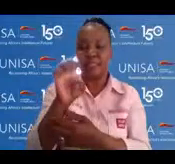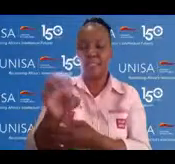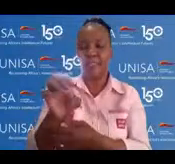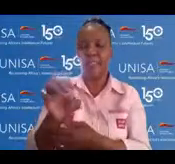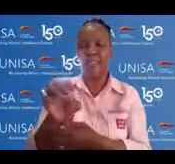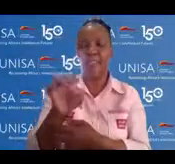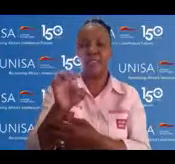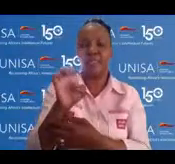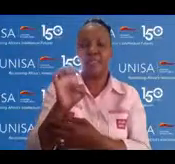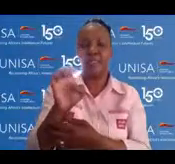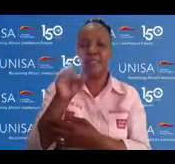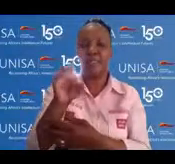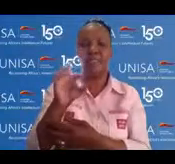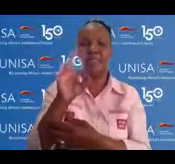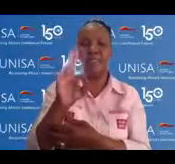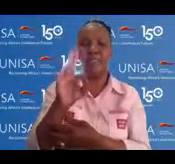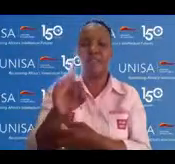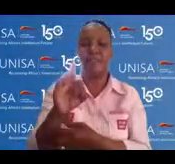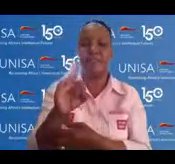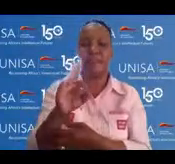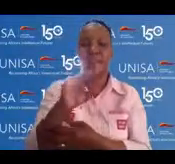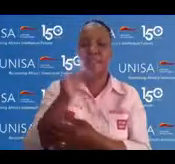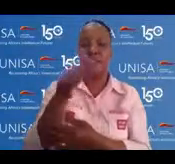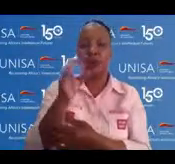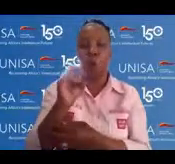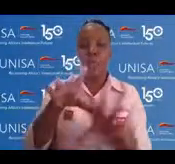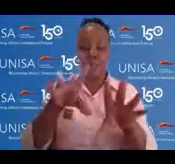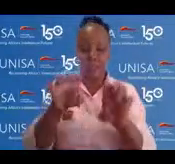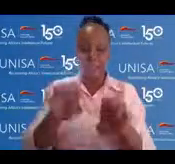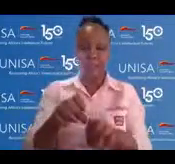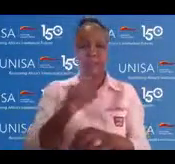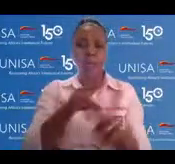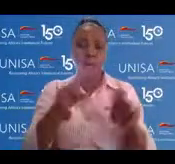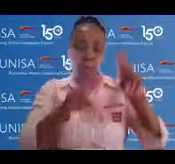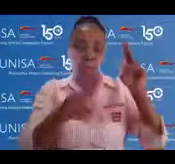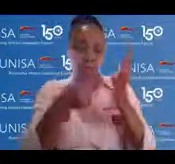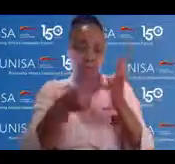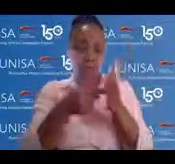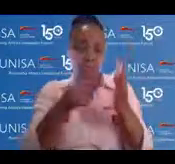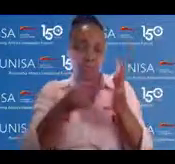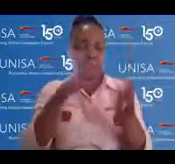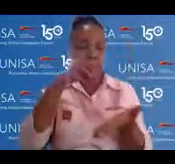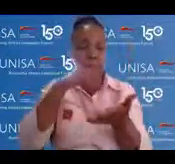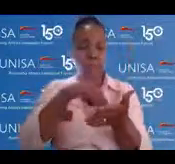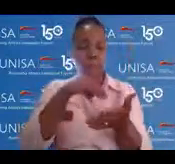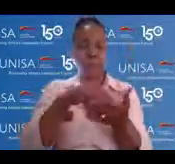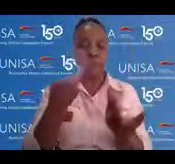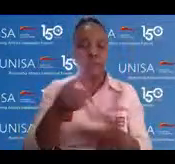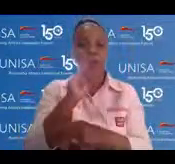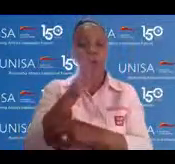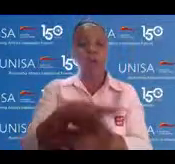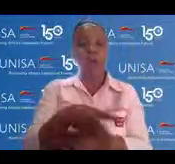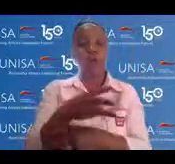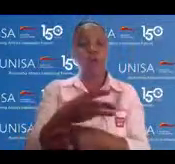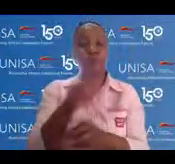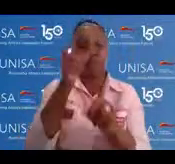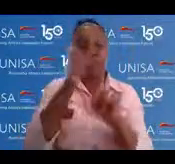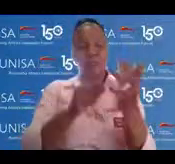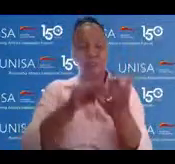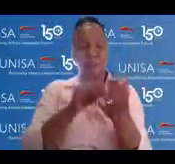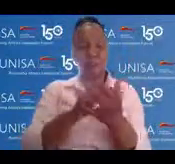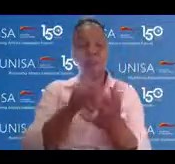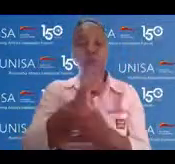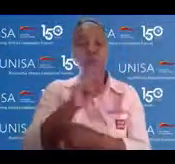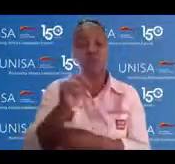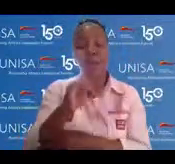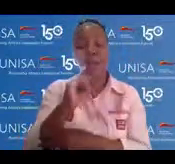DEFACJO exam. If you can check this module, the person who's going to write this module, they will be using the iris